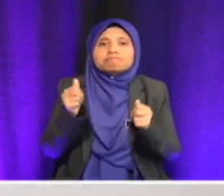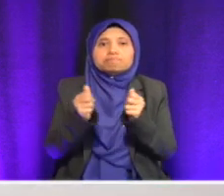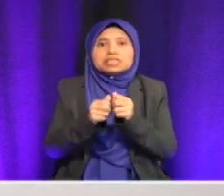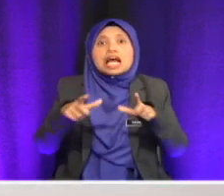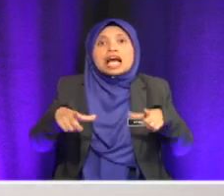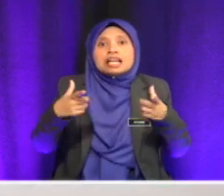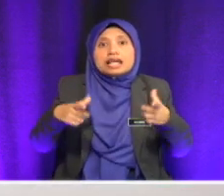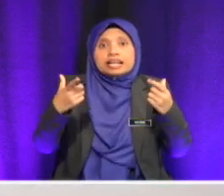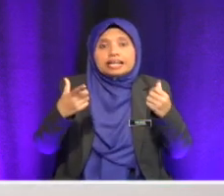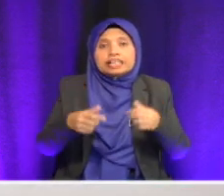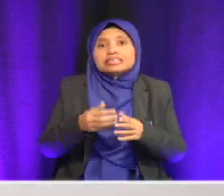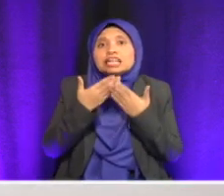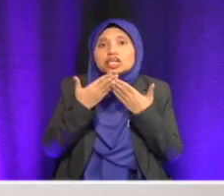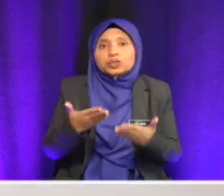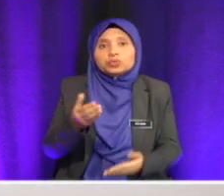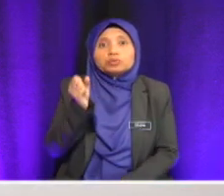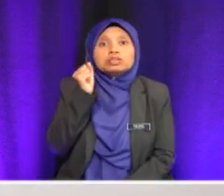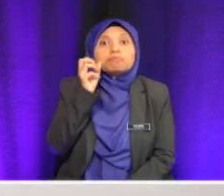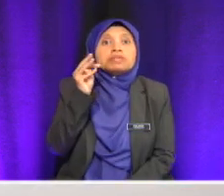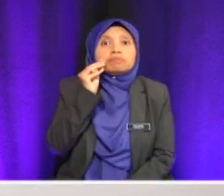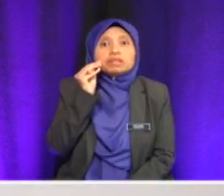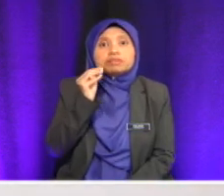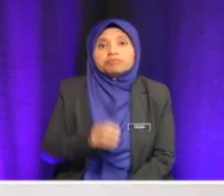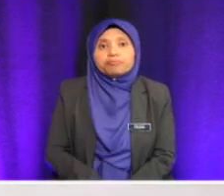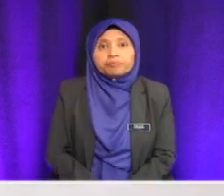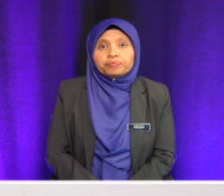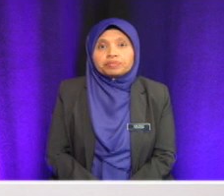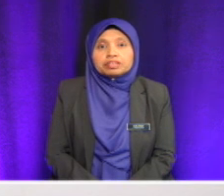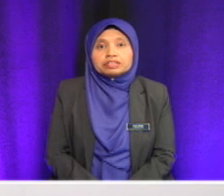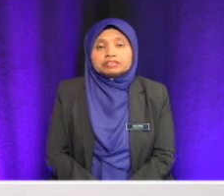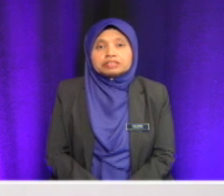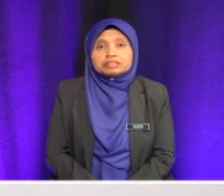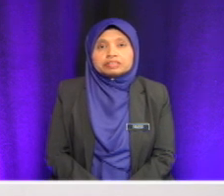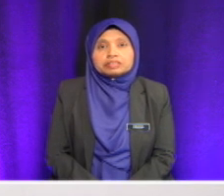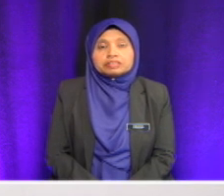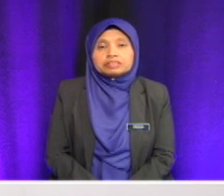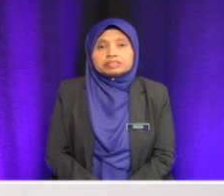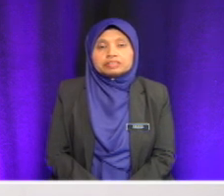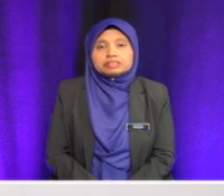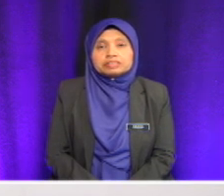Agreed. idea. Thank you, Shamimi. What about the rest of you? Can you please share your idea? Can someone volunteer?